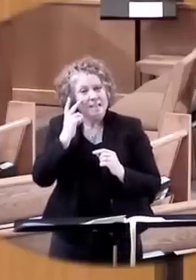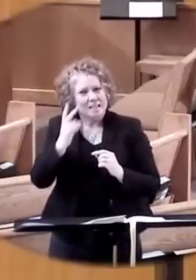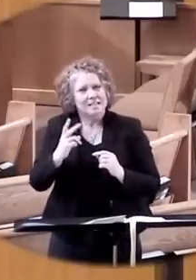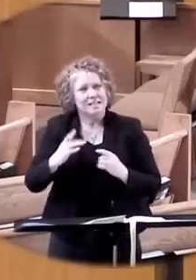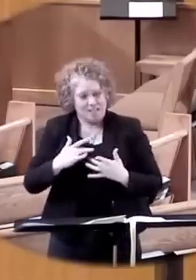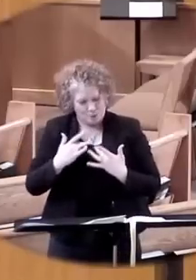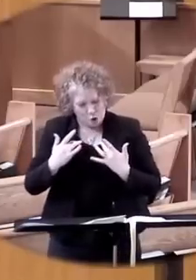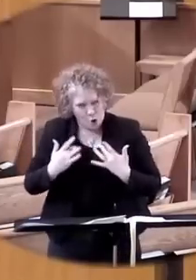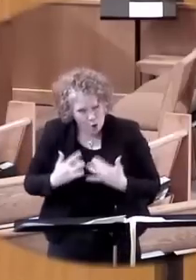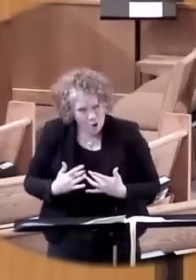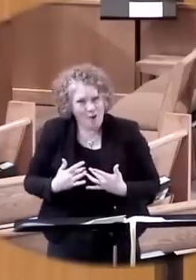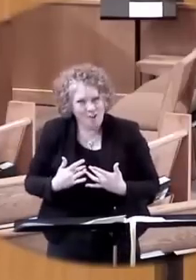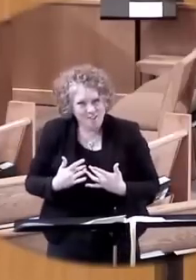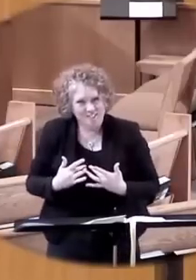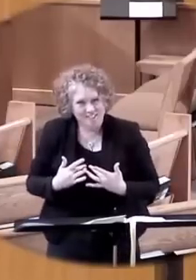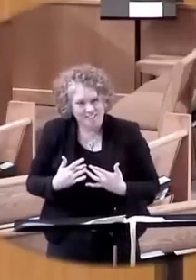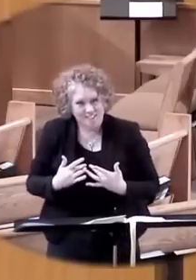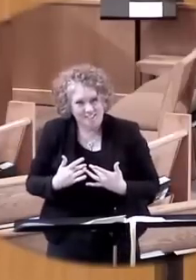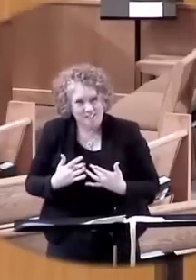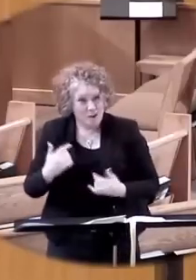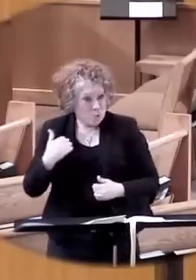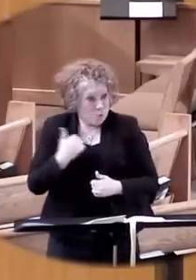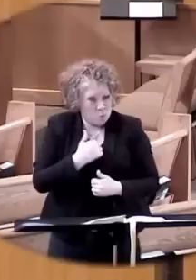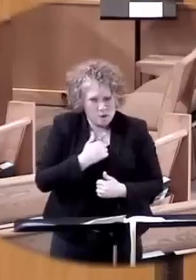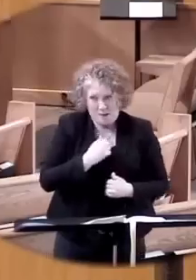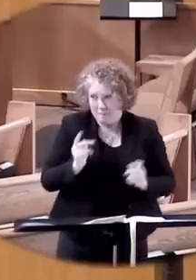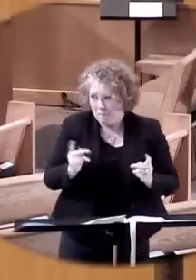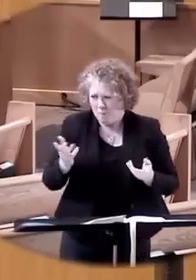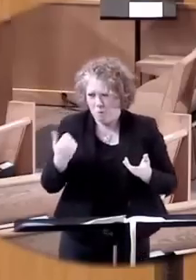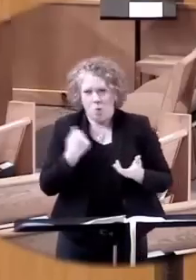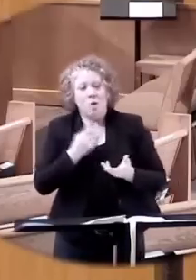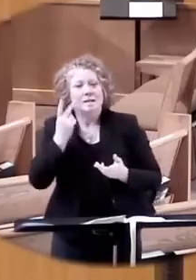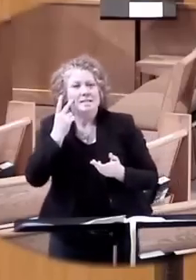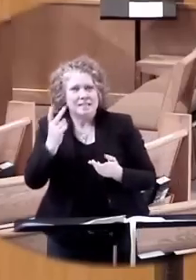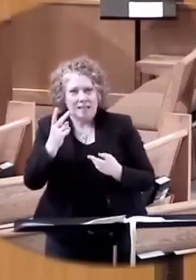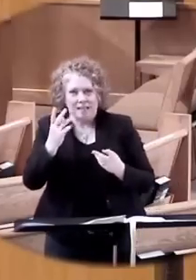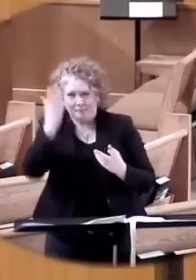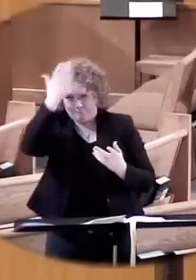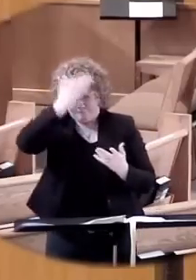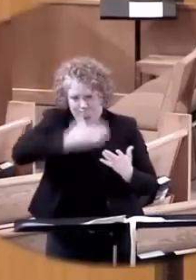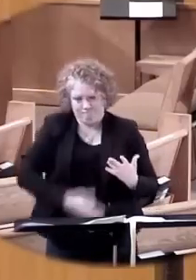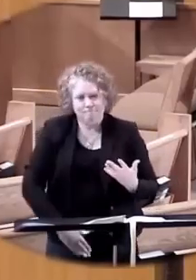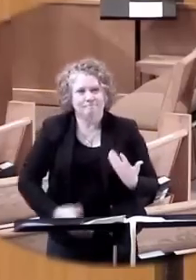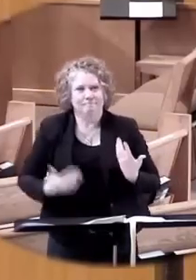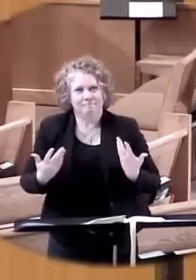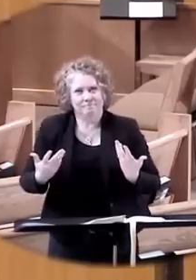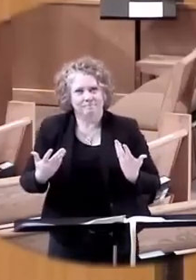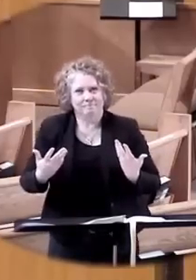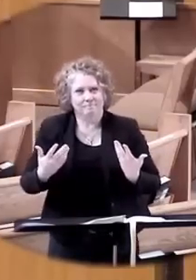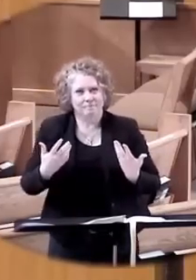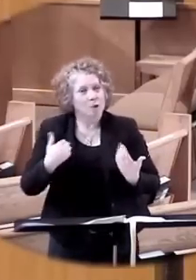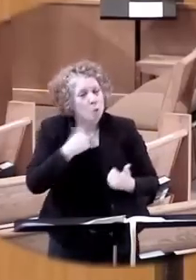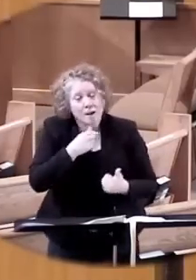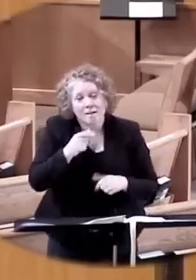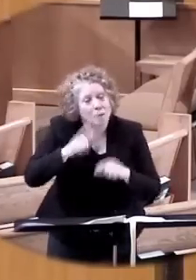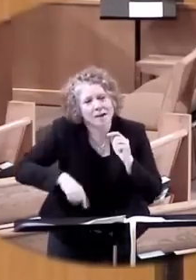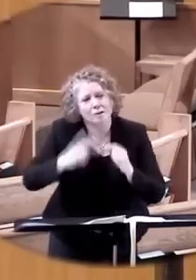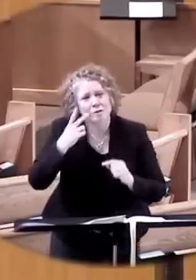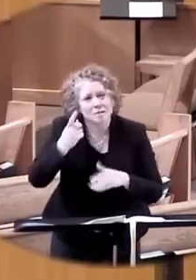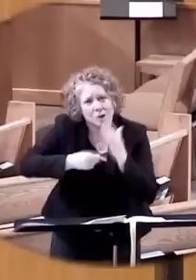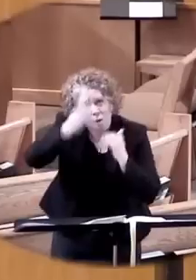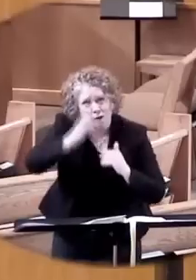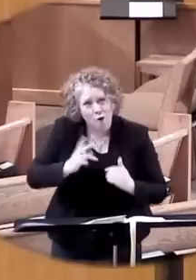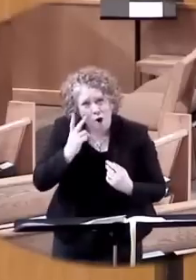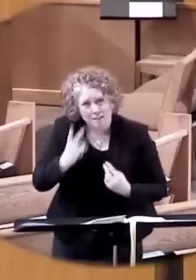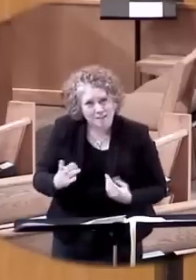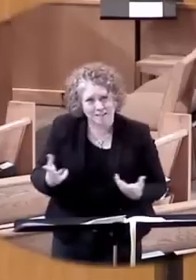see. And God's word tonight is reminding us during these times to listen with our